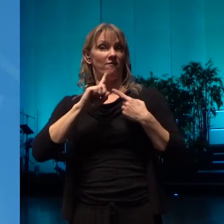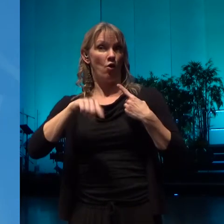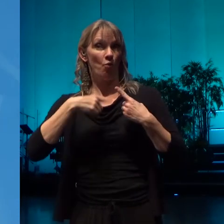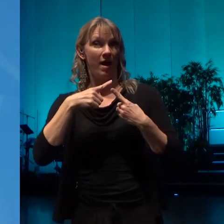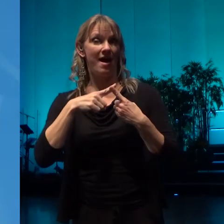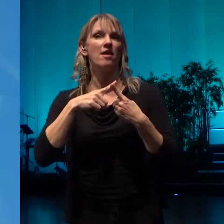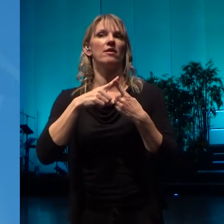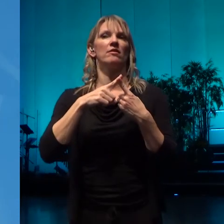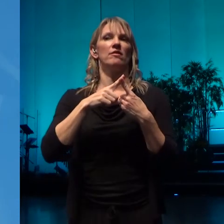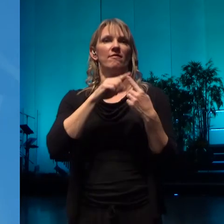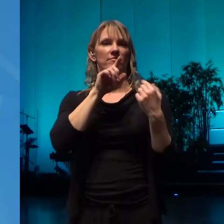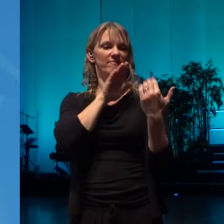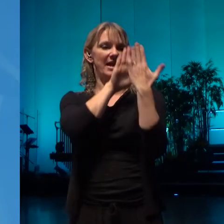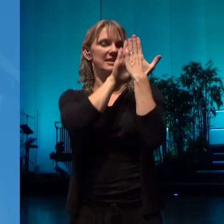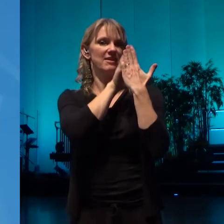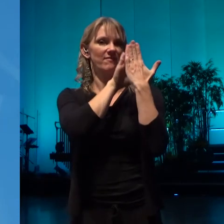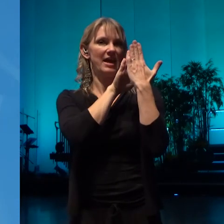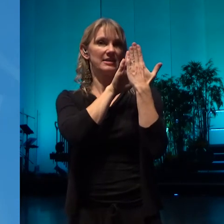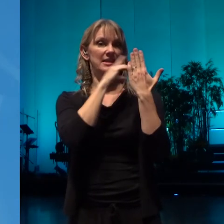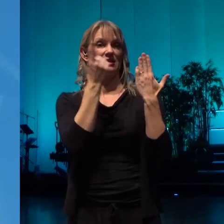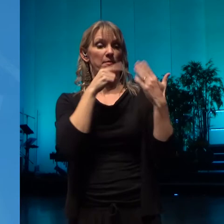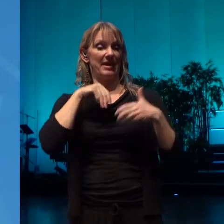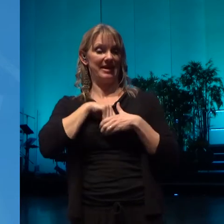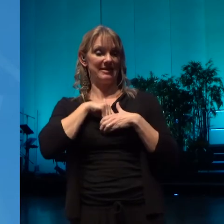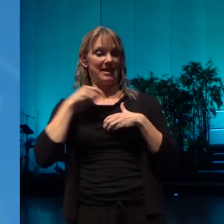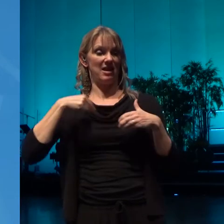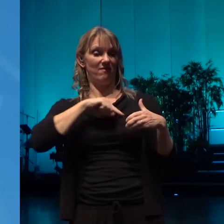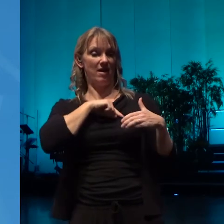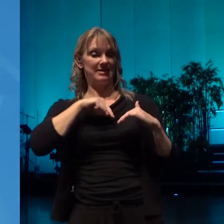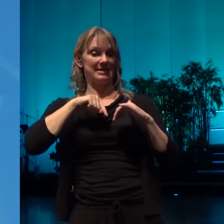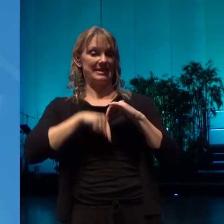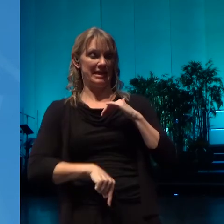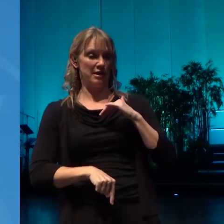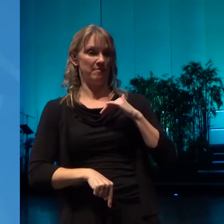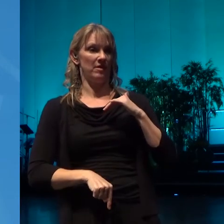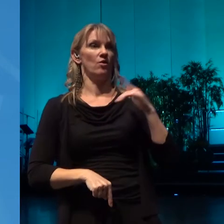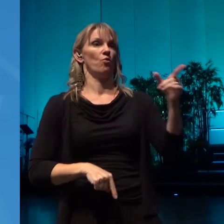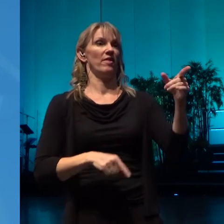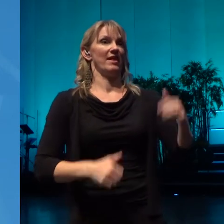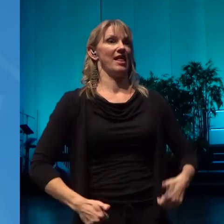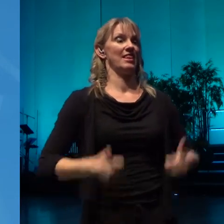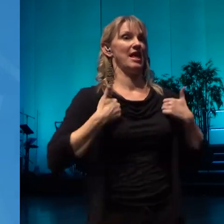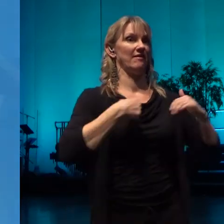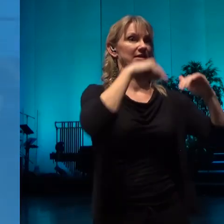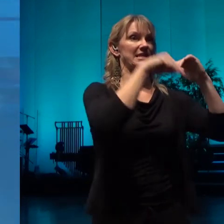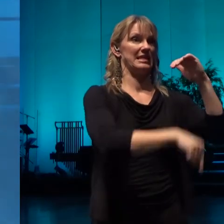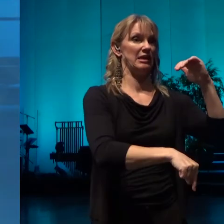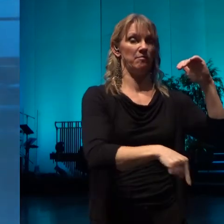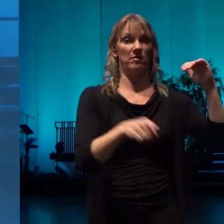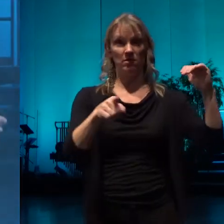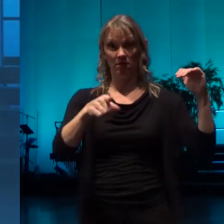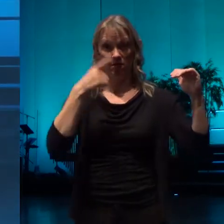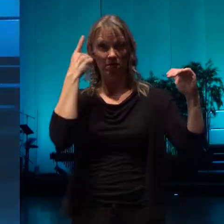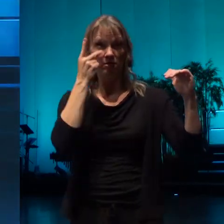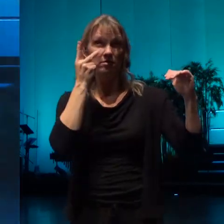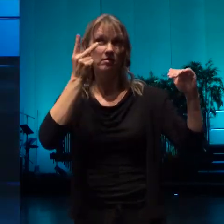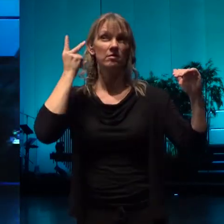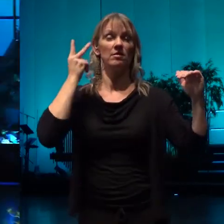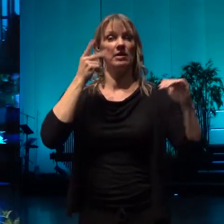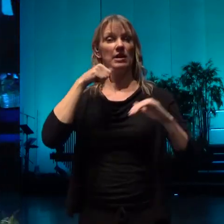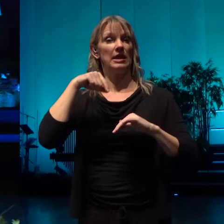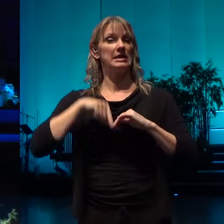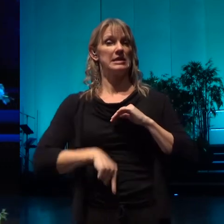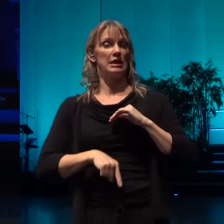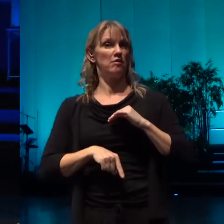the response of the deepest thing in us to the deepest thing in life. Can you think about those times for you when the deepest part of